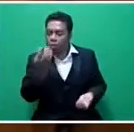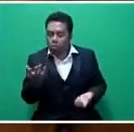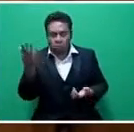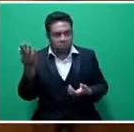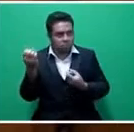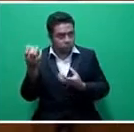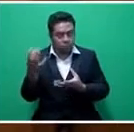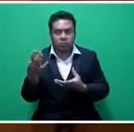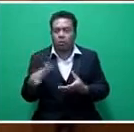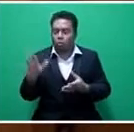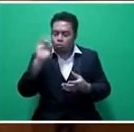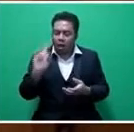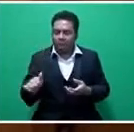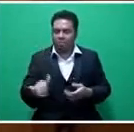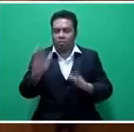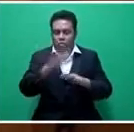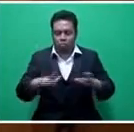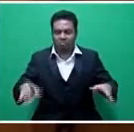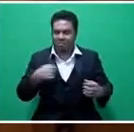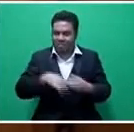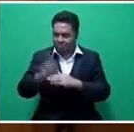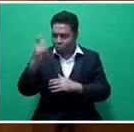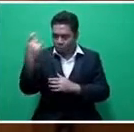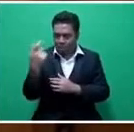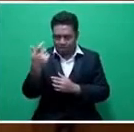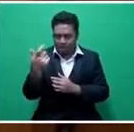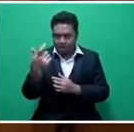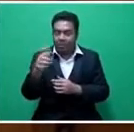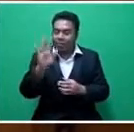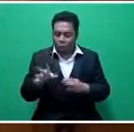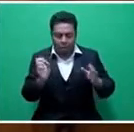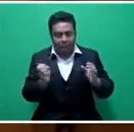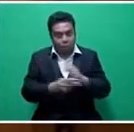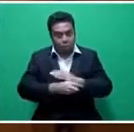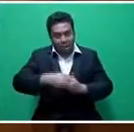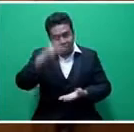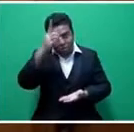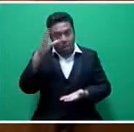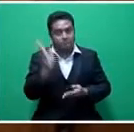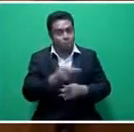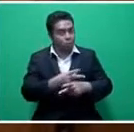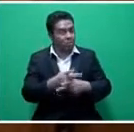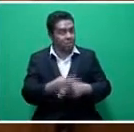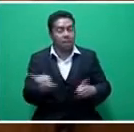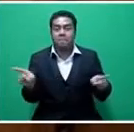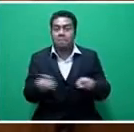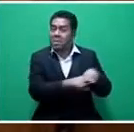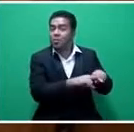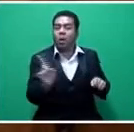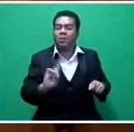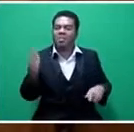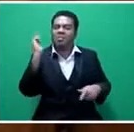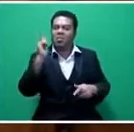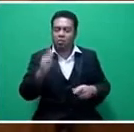children in the care. The participation of parents in the educational process means that teachers and parents share the